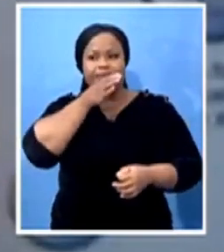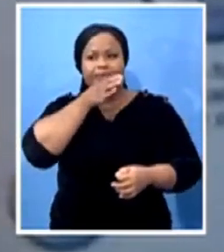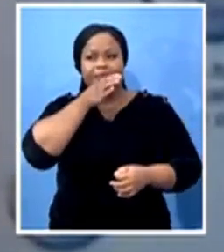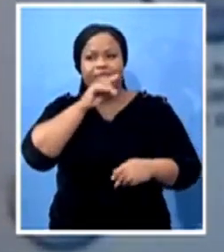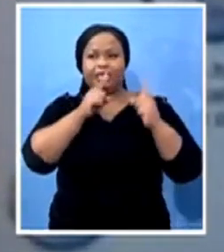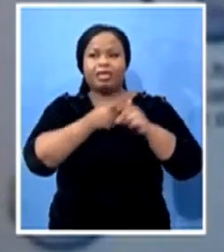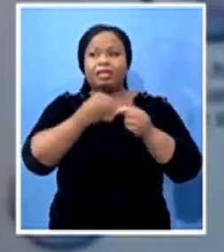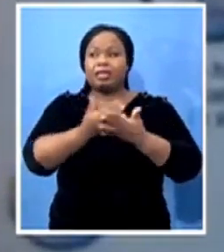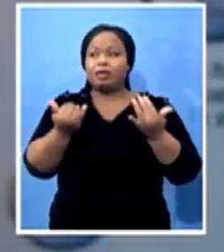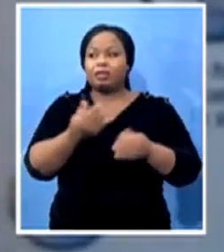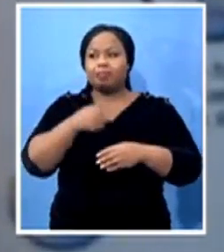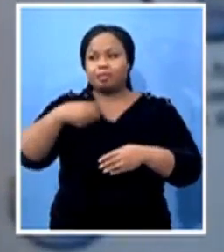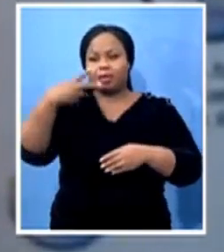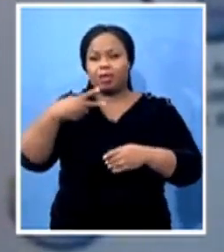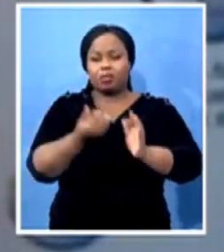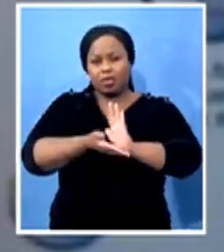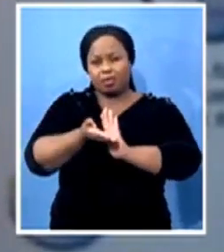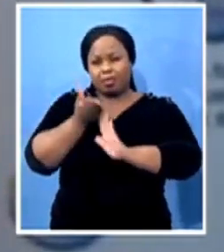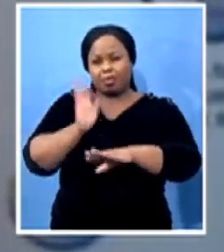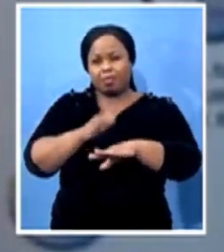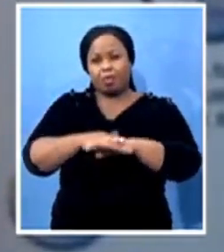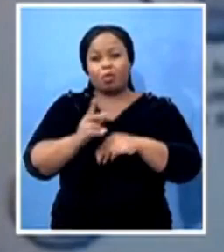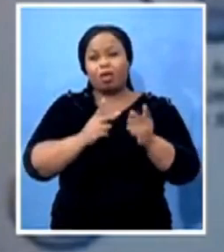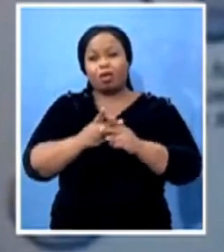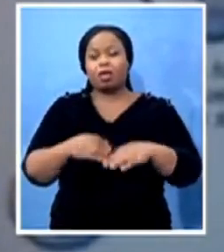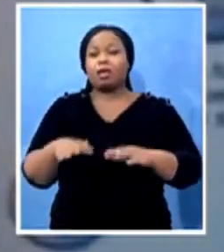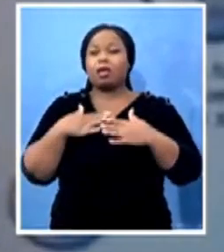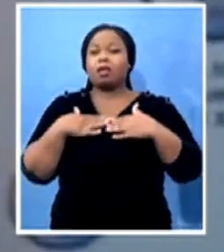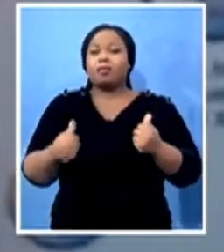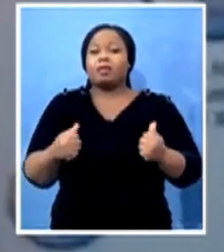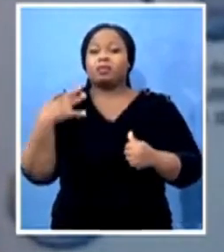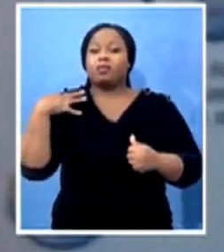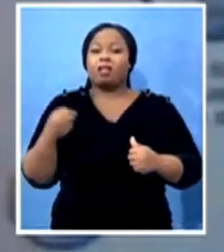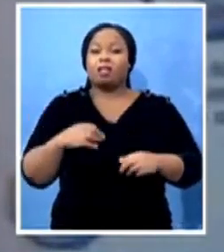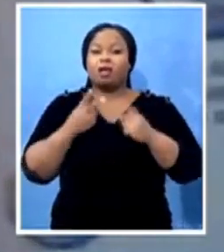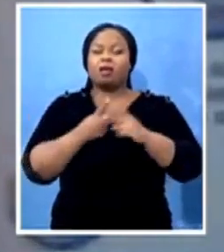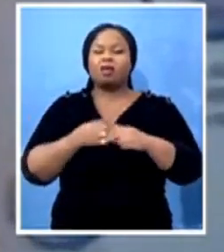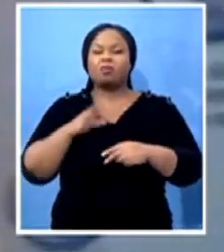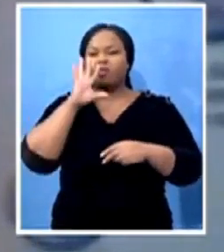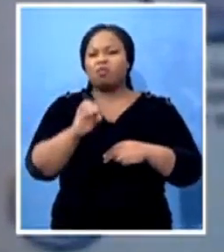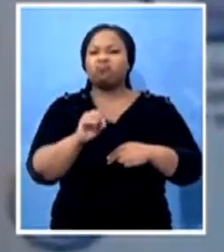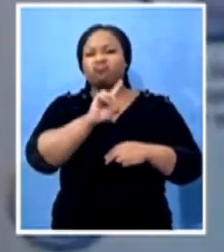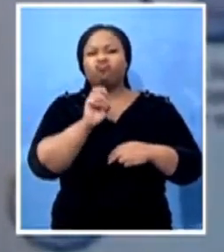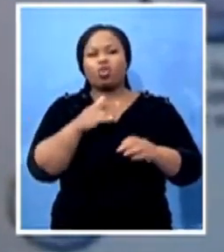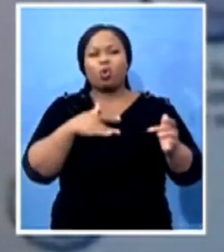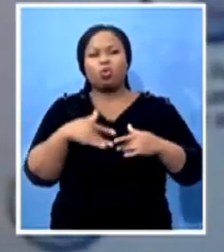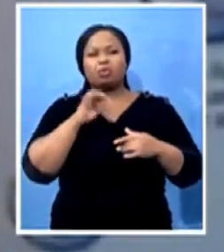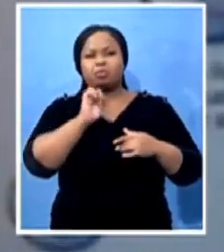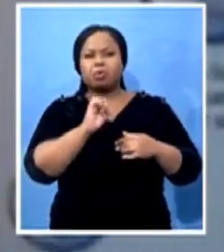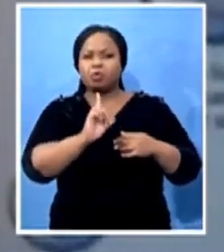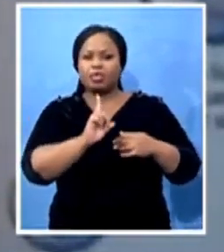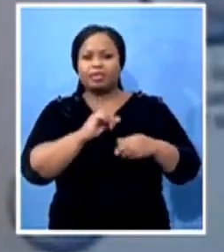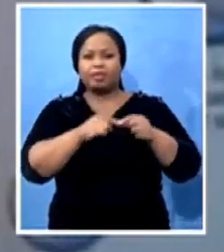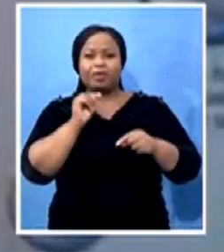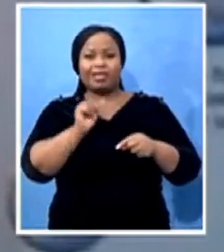that. We'll also ask the Health Minister about what his concerns are pertaining to exactly that. Part of what we also asked the U.S. ambassador,